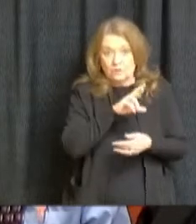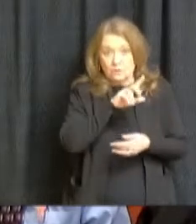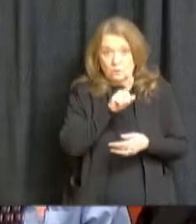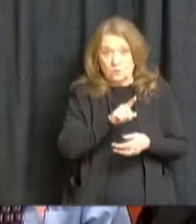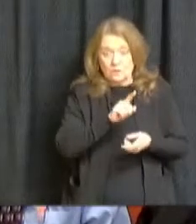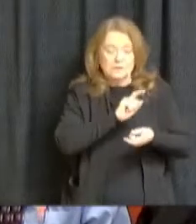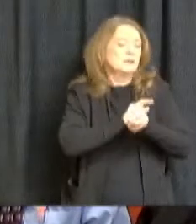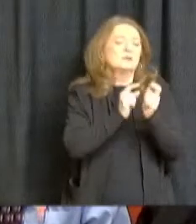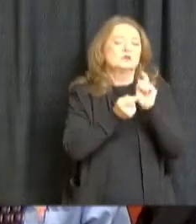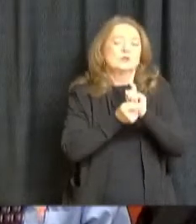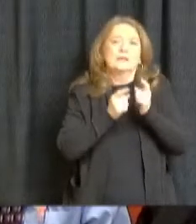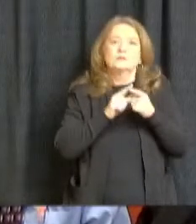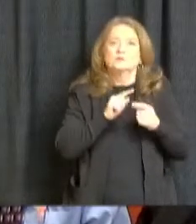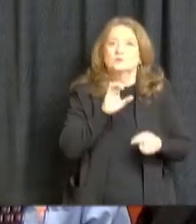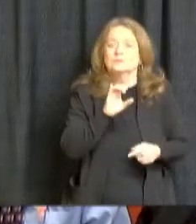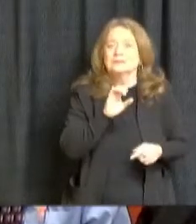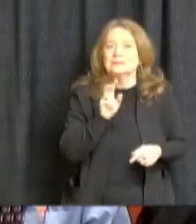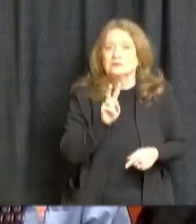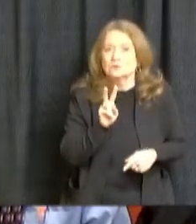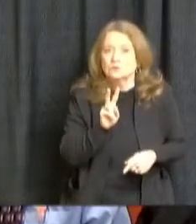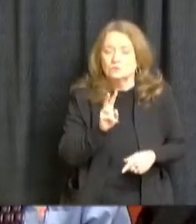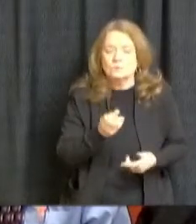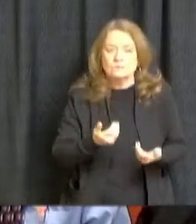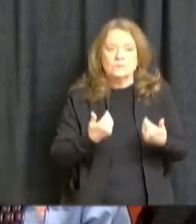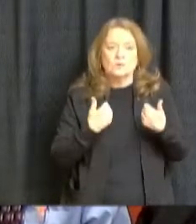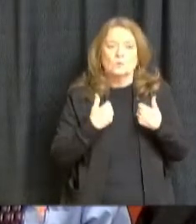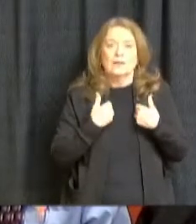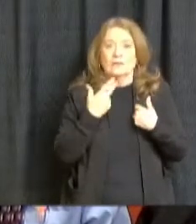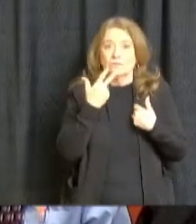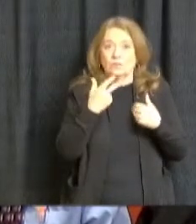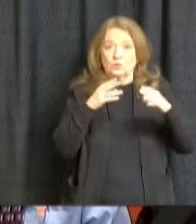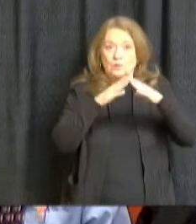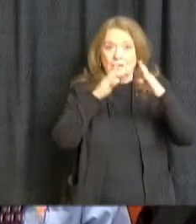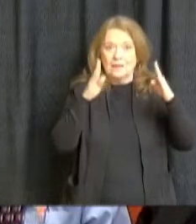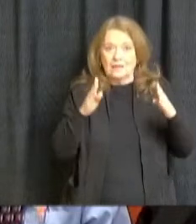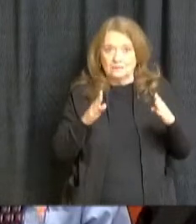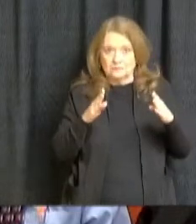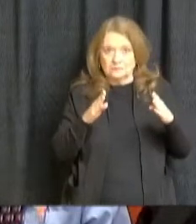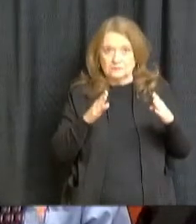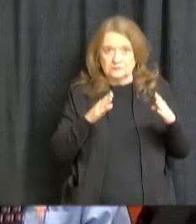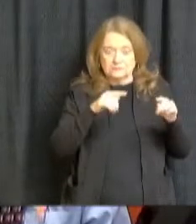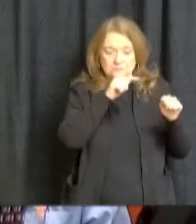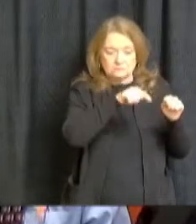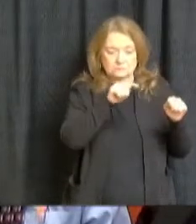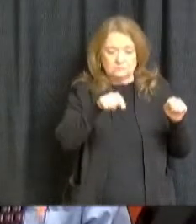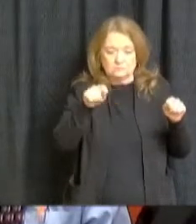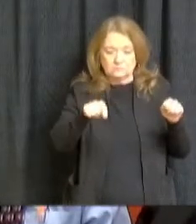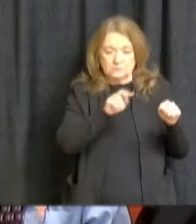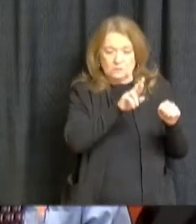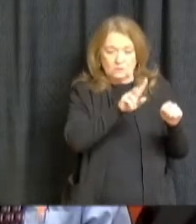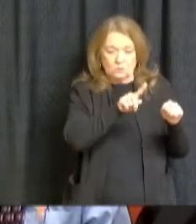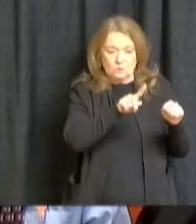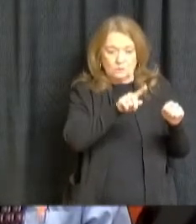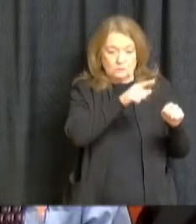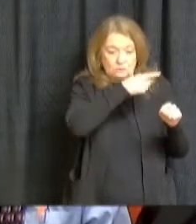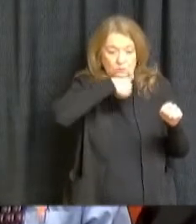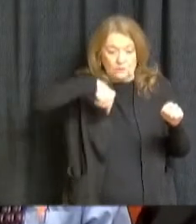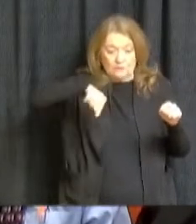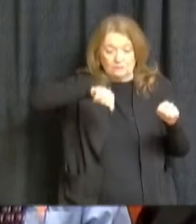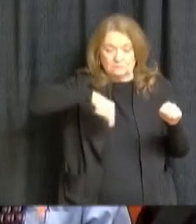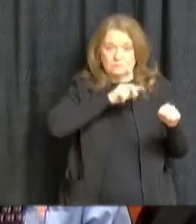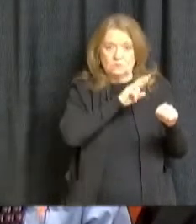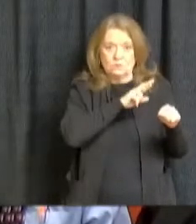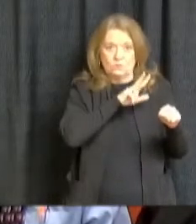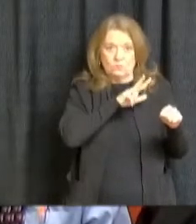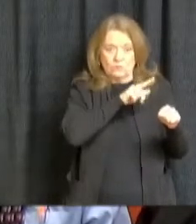the C2. We have 3 houses facing us that are R1. Everything else around us is